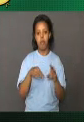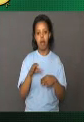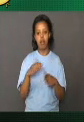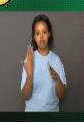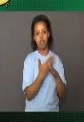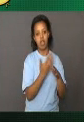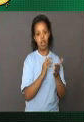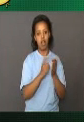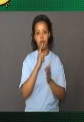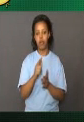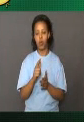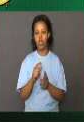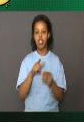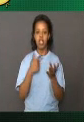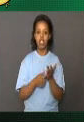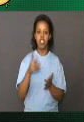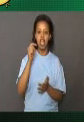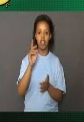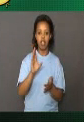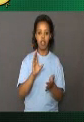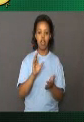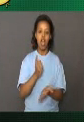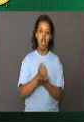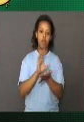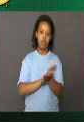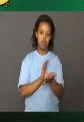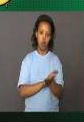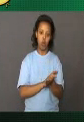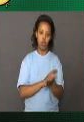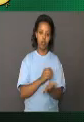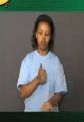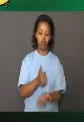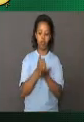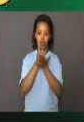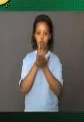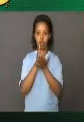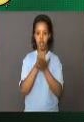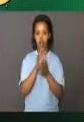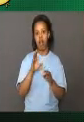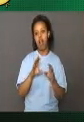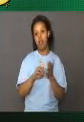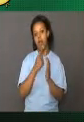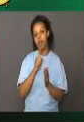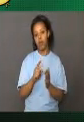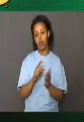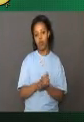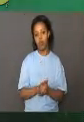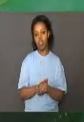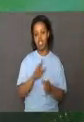surface of the T cells, or HIV, to prevent the two cells from merging